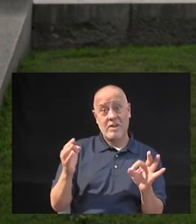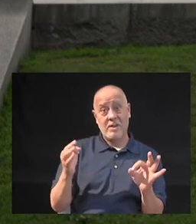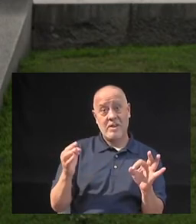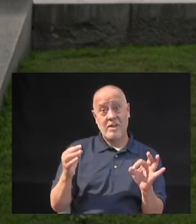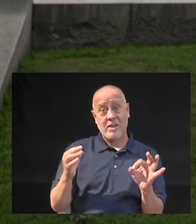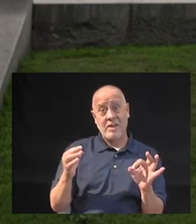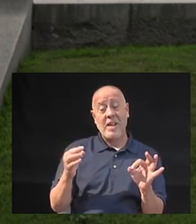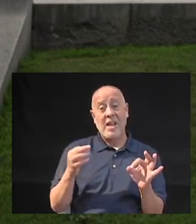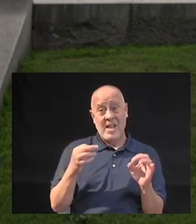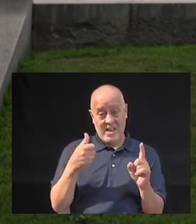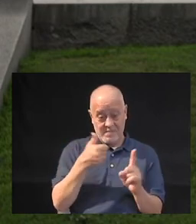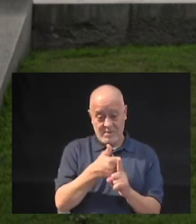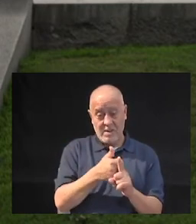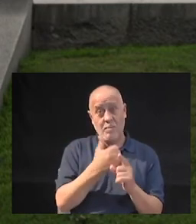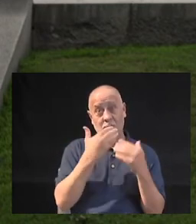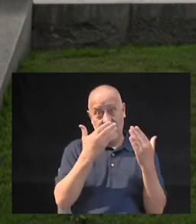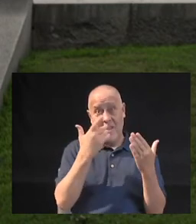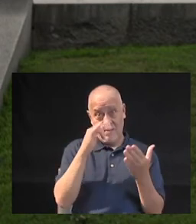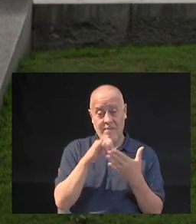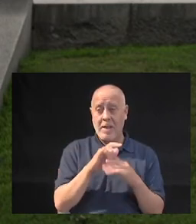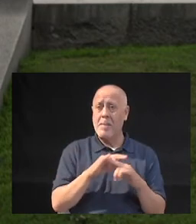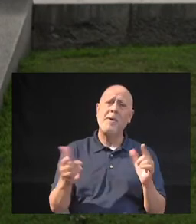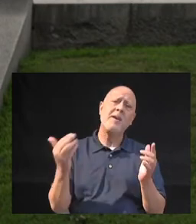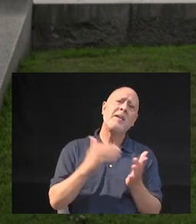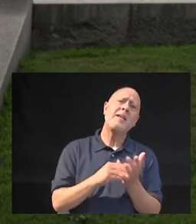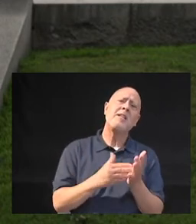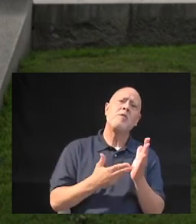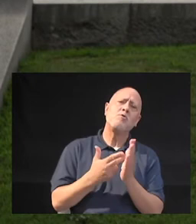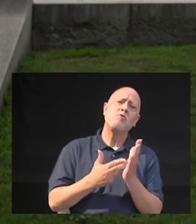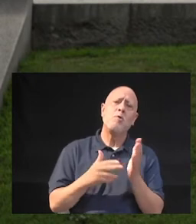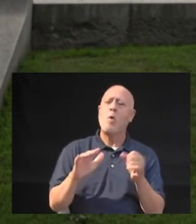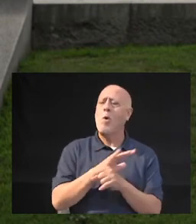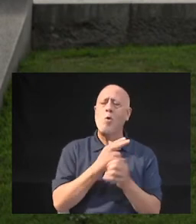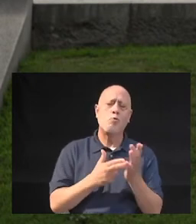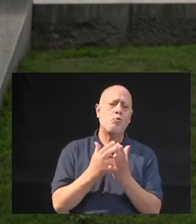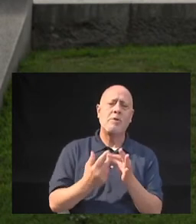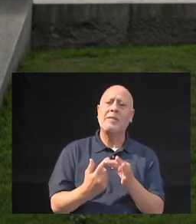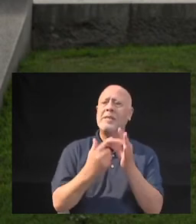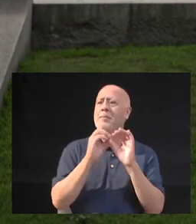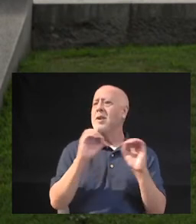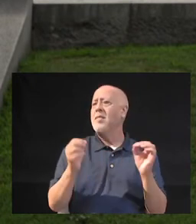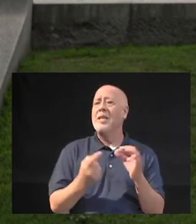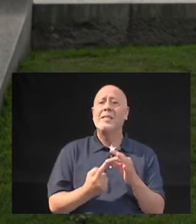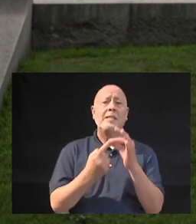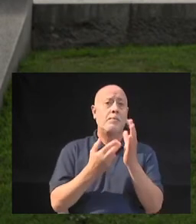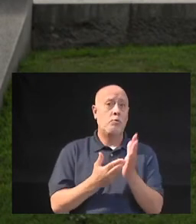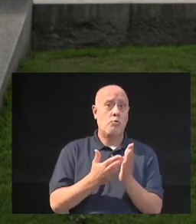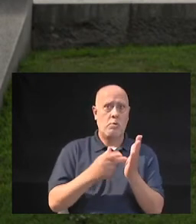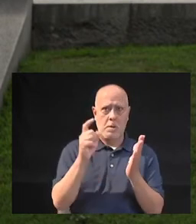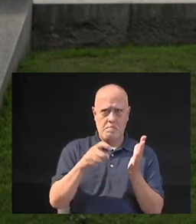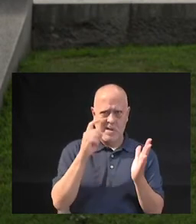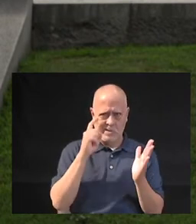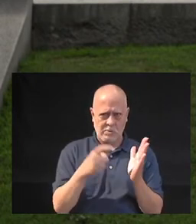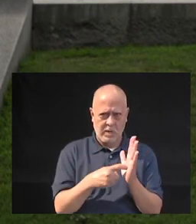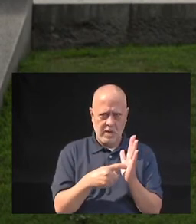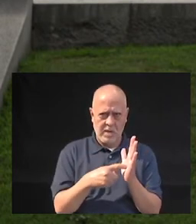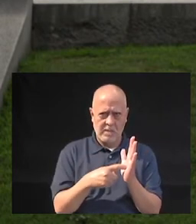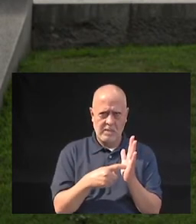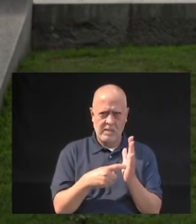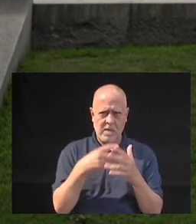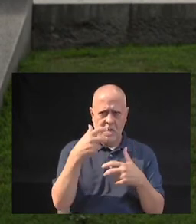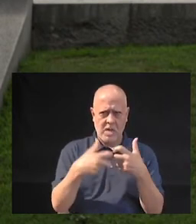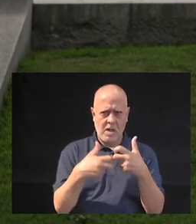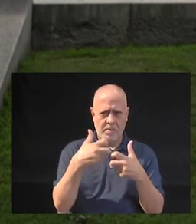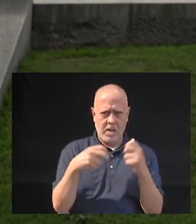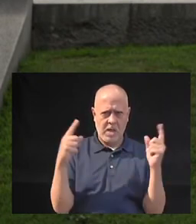was grateful for that. But again, the truth, the whole truth, nothing but the truth. He has to acknowledge the